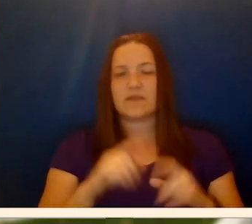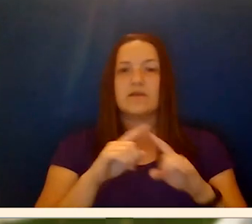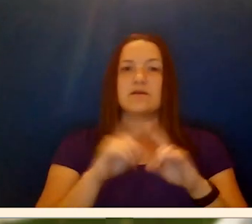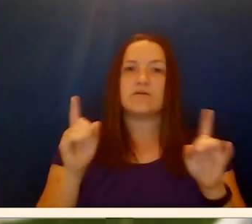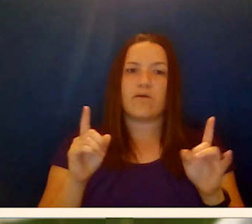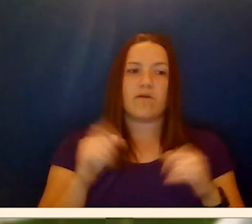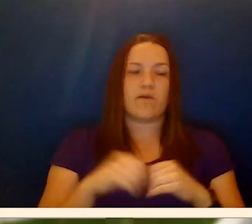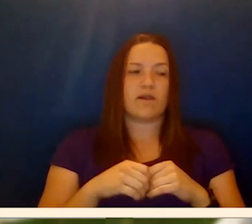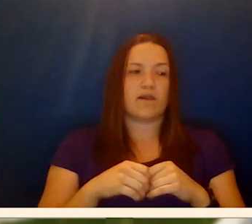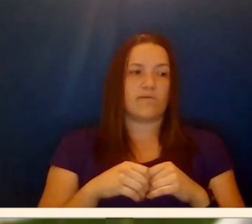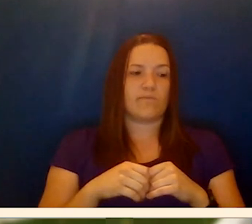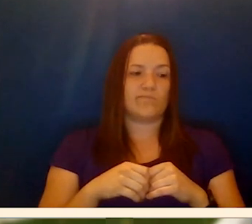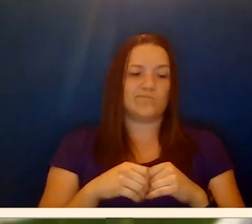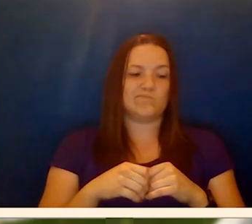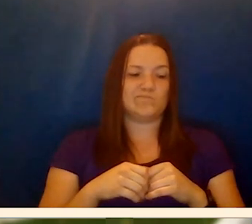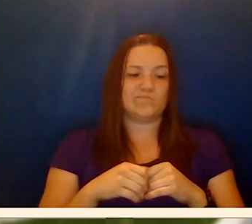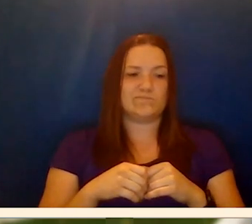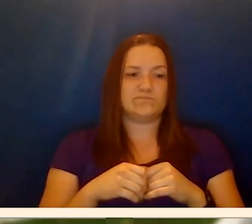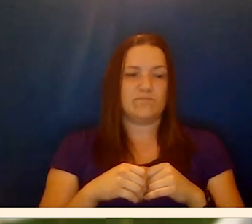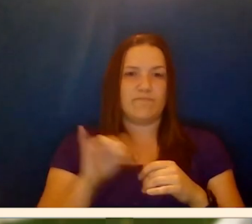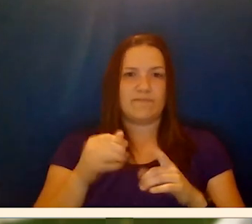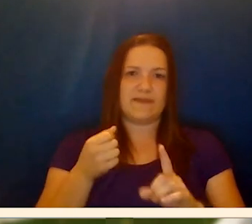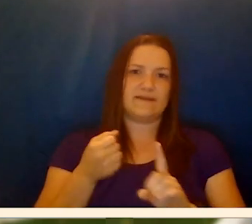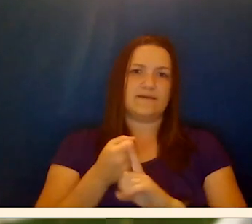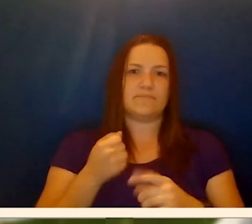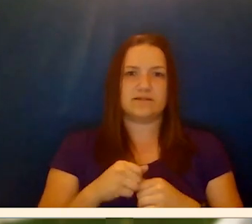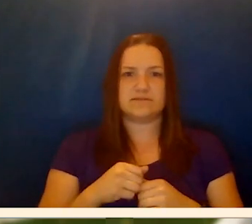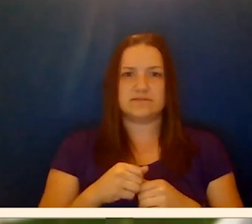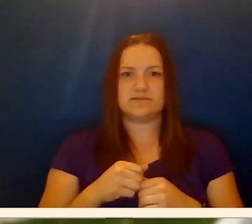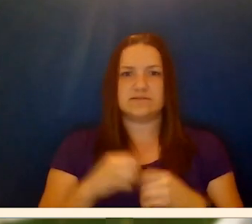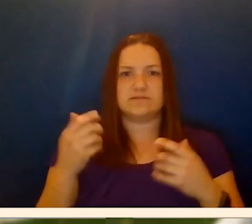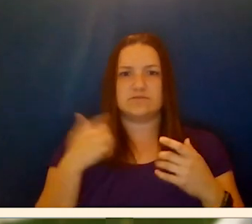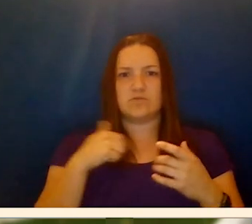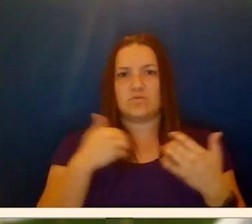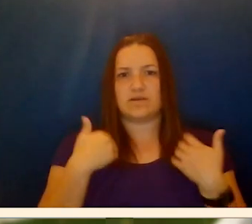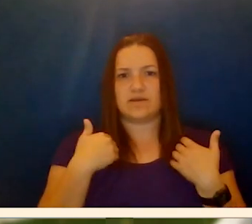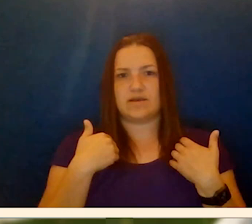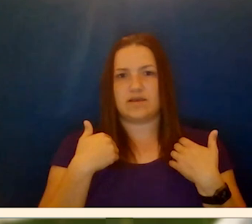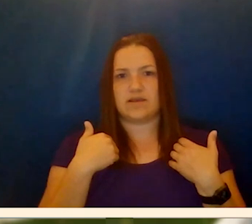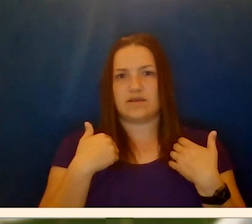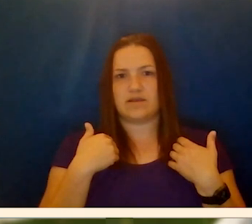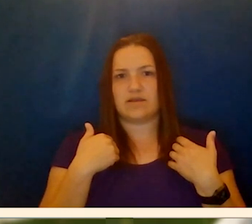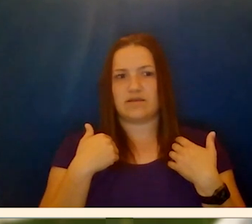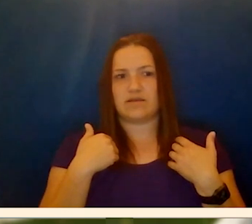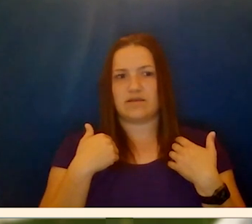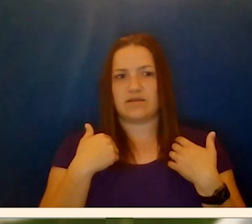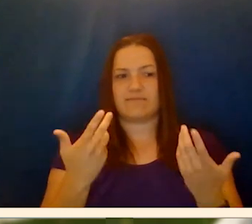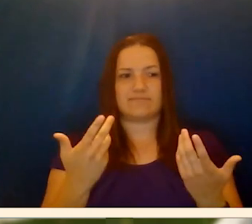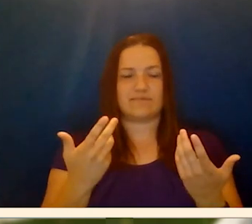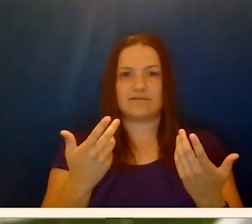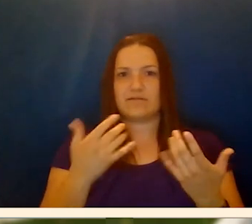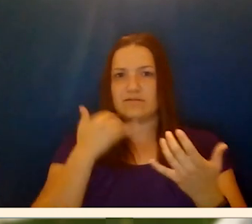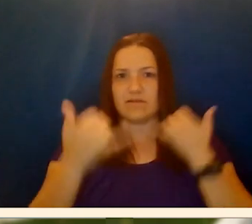But definitely that impacted us. We had to stretch. We were